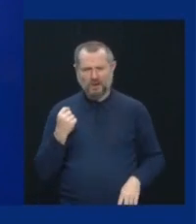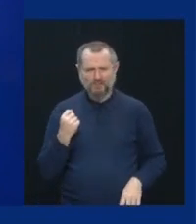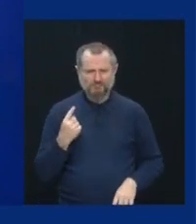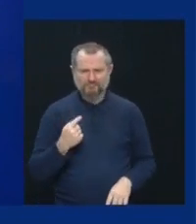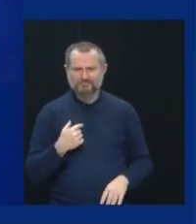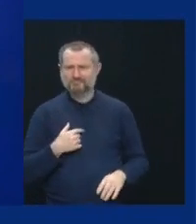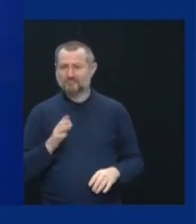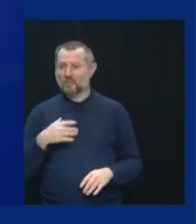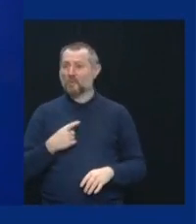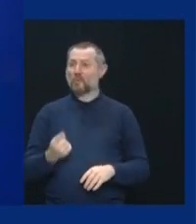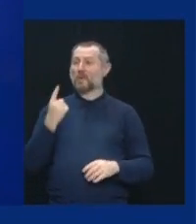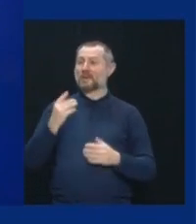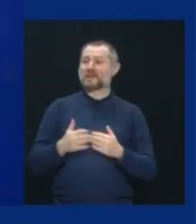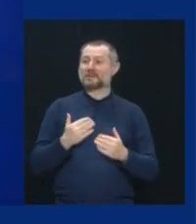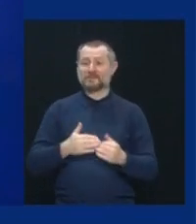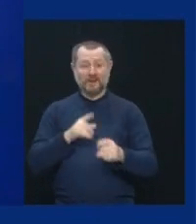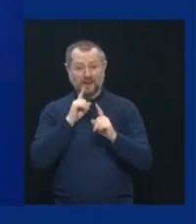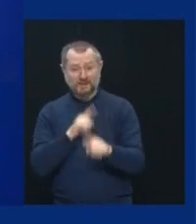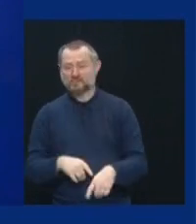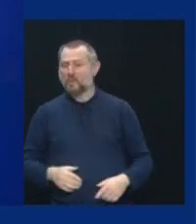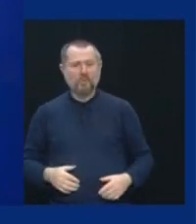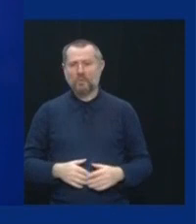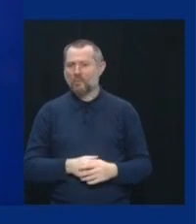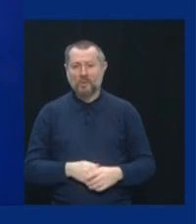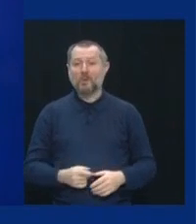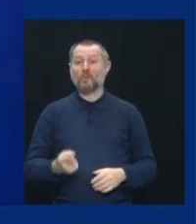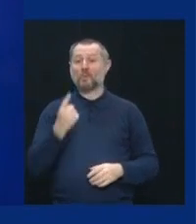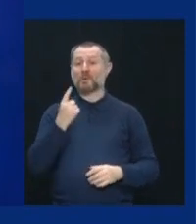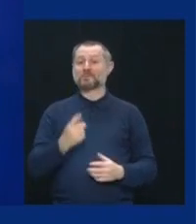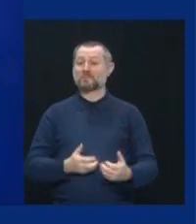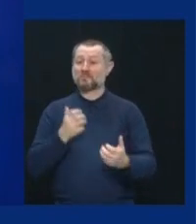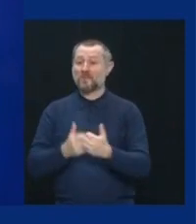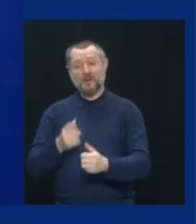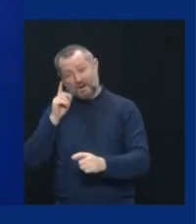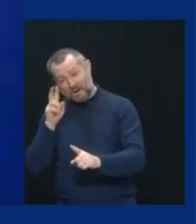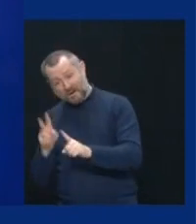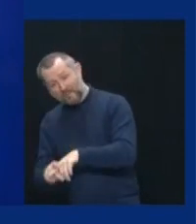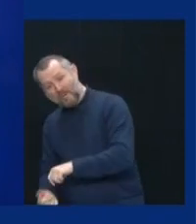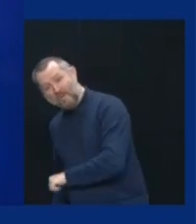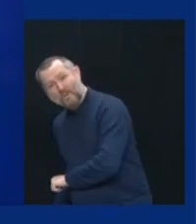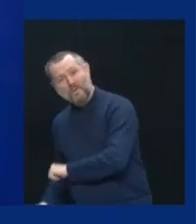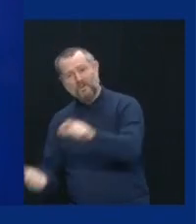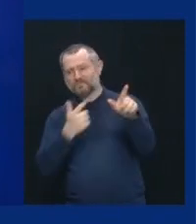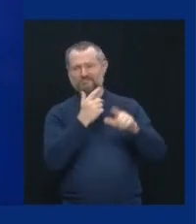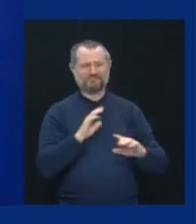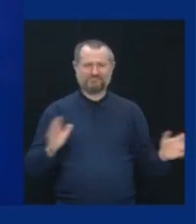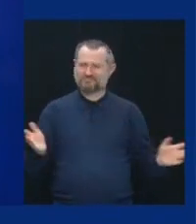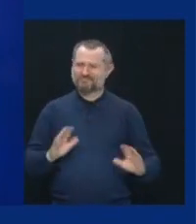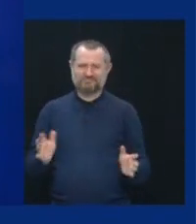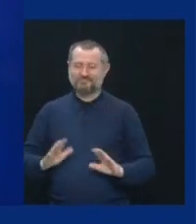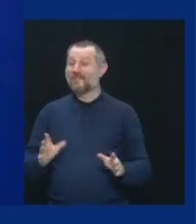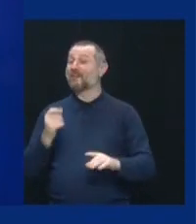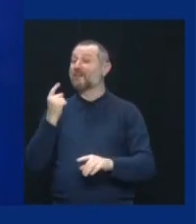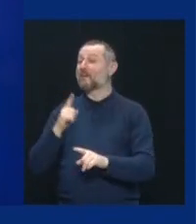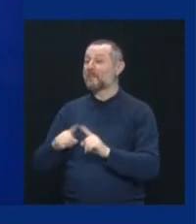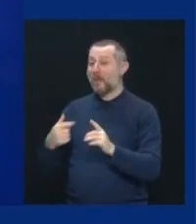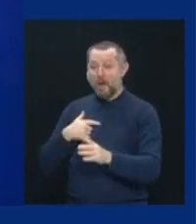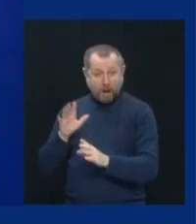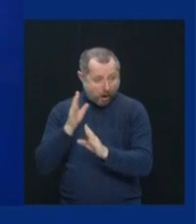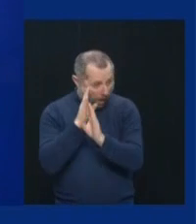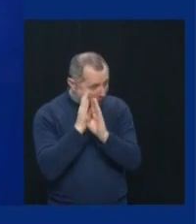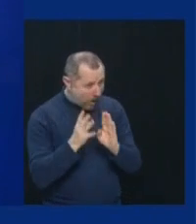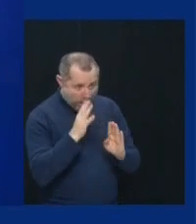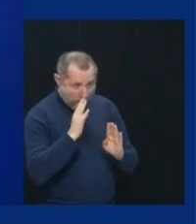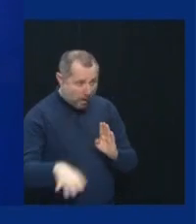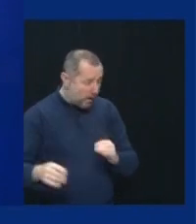easy answer, and there is no one-size-fits-all. But you can't ignore the tension. Ignoring a problem will